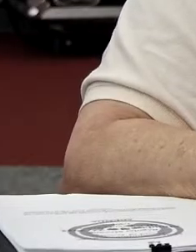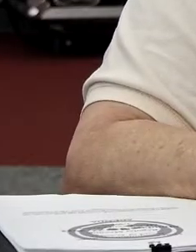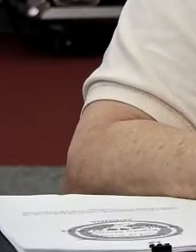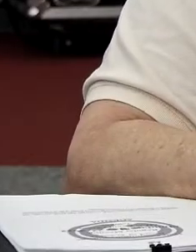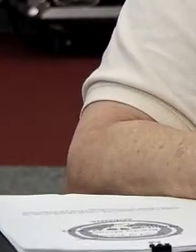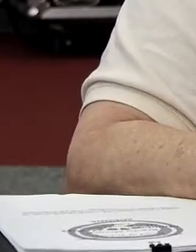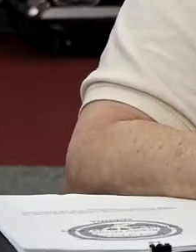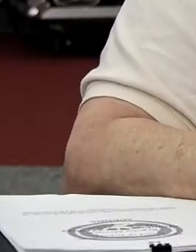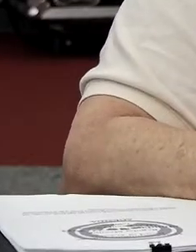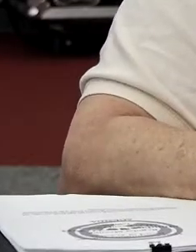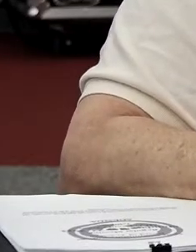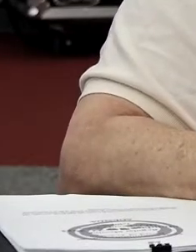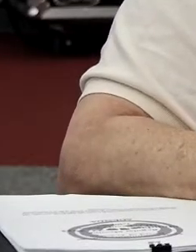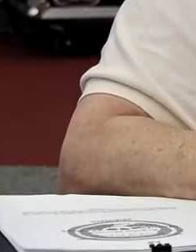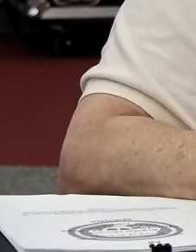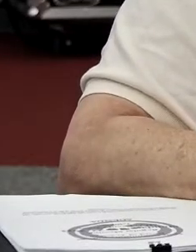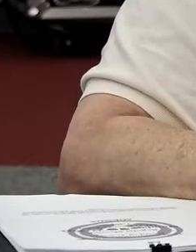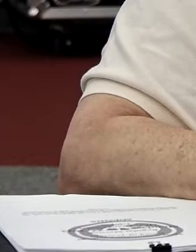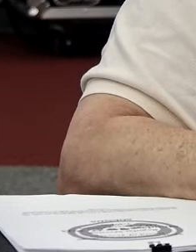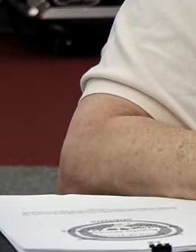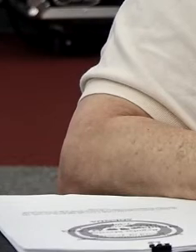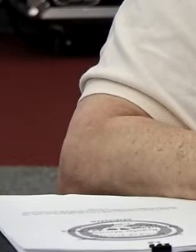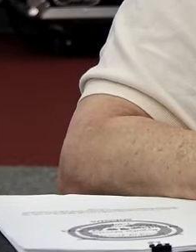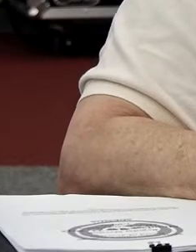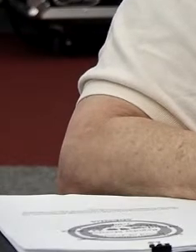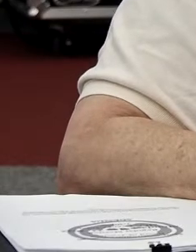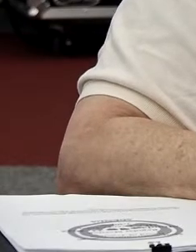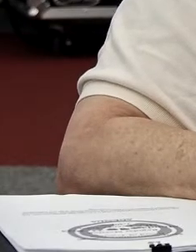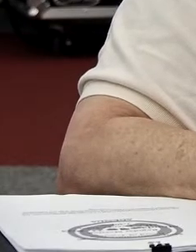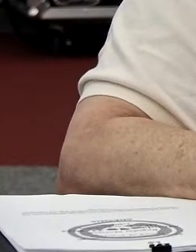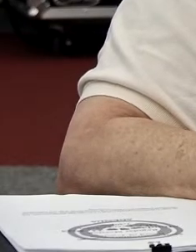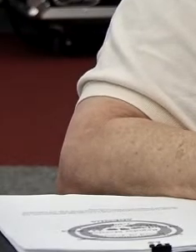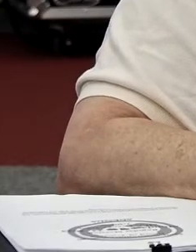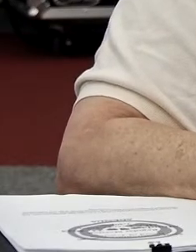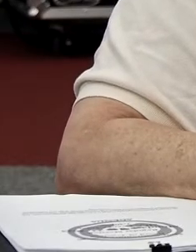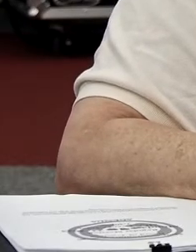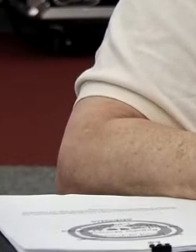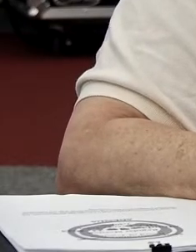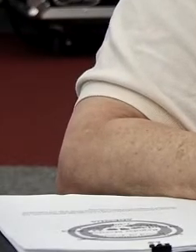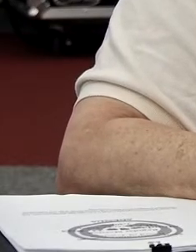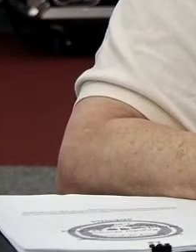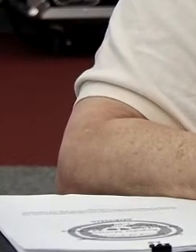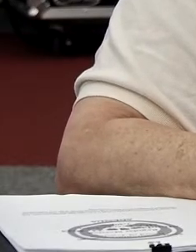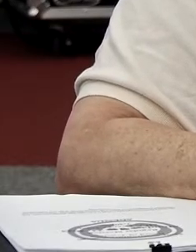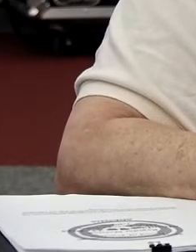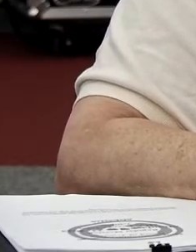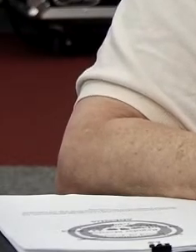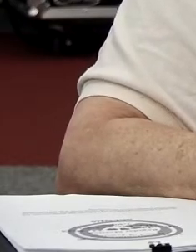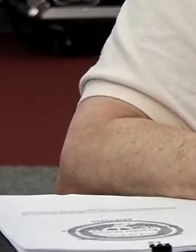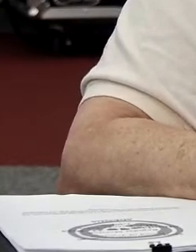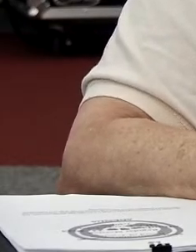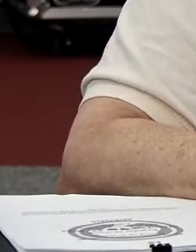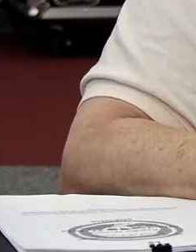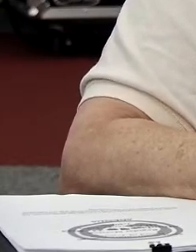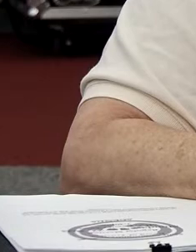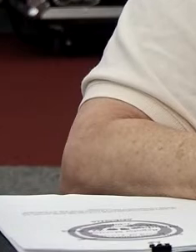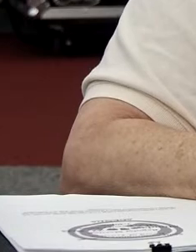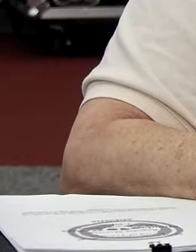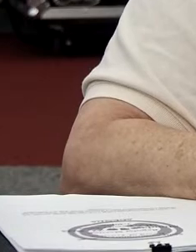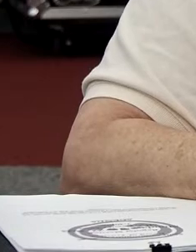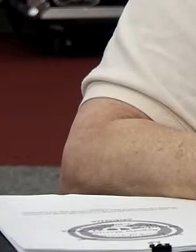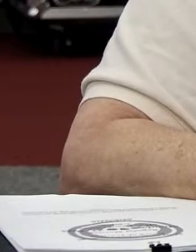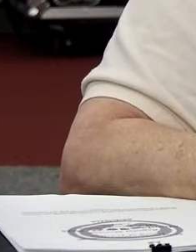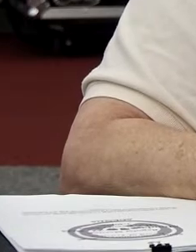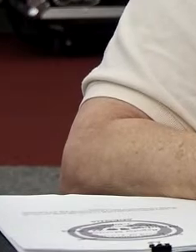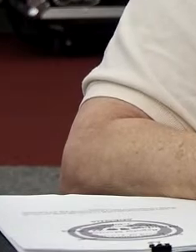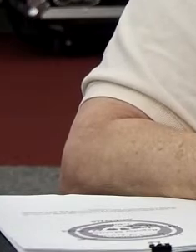we went through the RFP kind of fast. Yes. Do you want, when you say comments, we're talking about process now. Do you